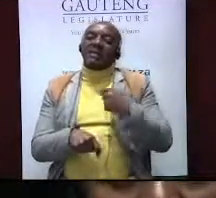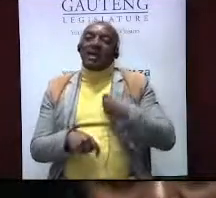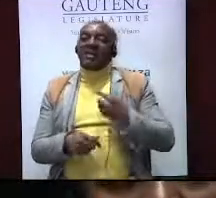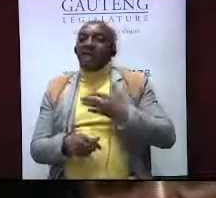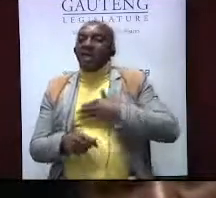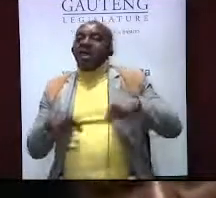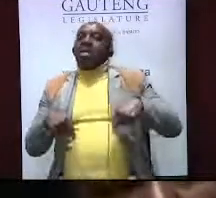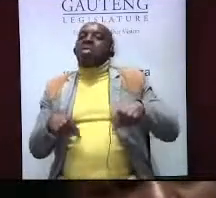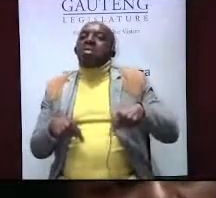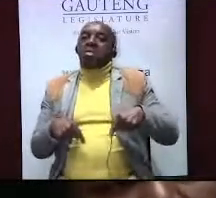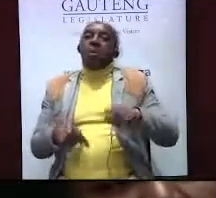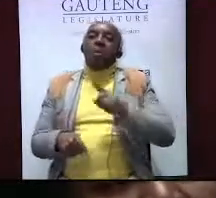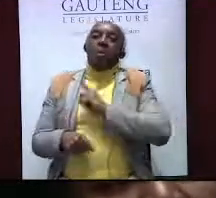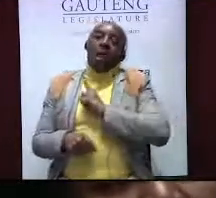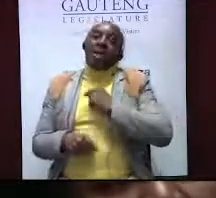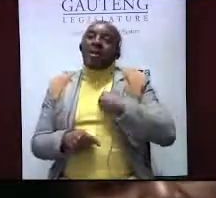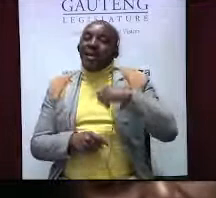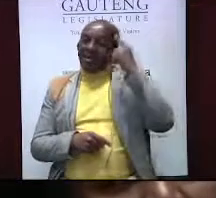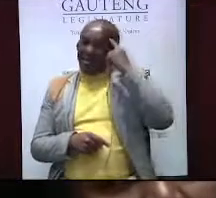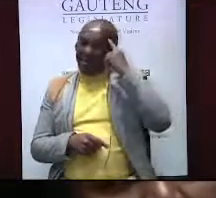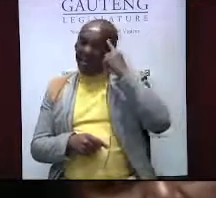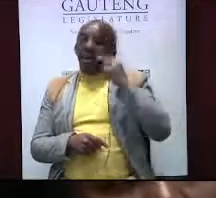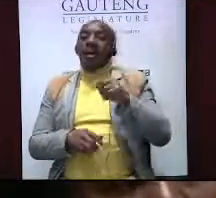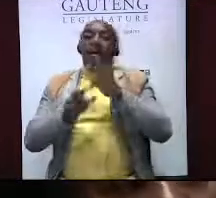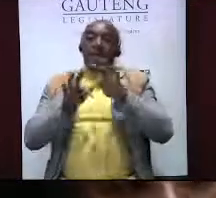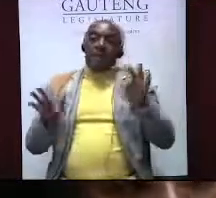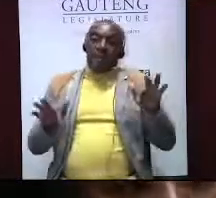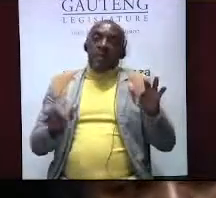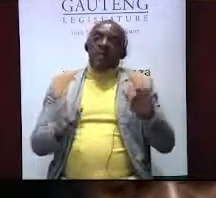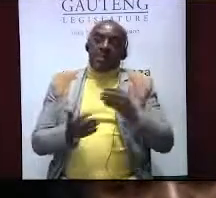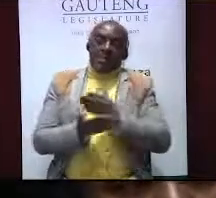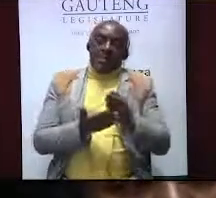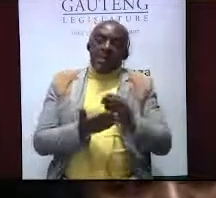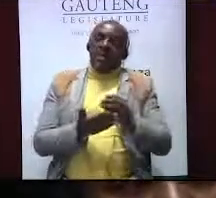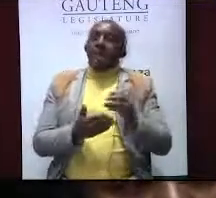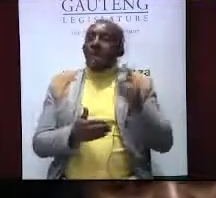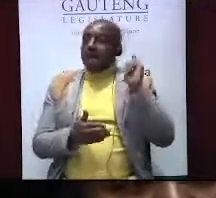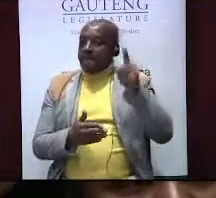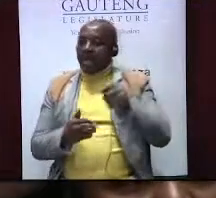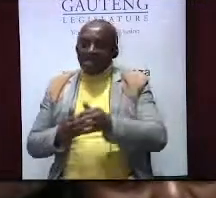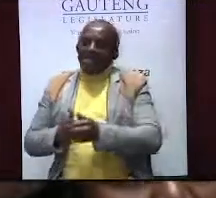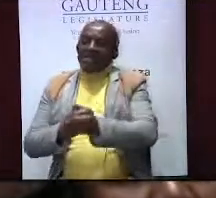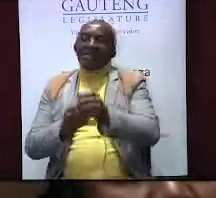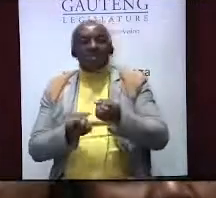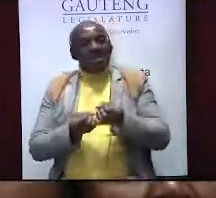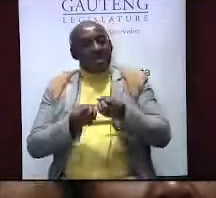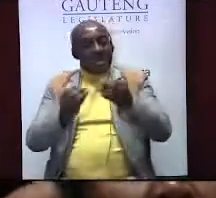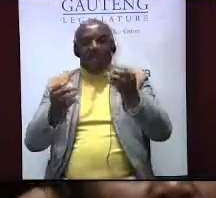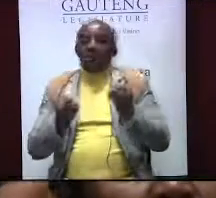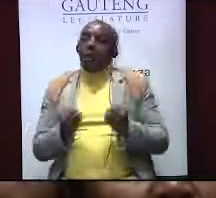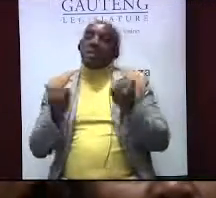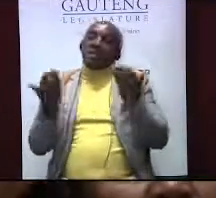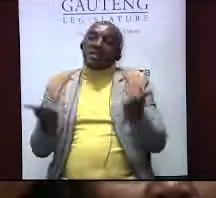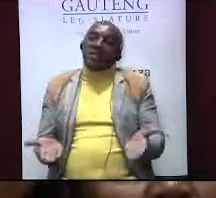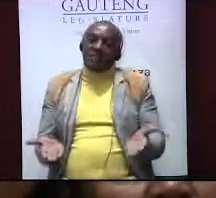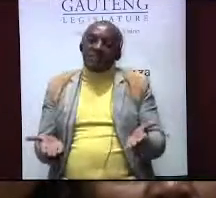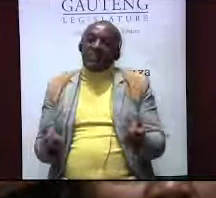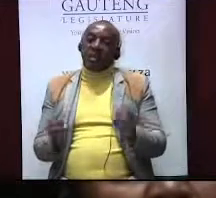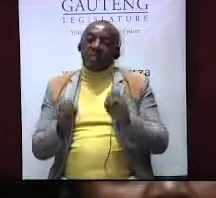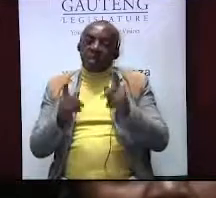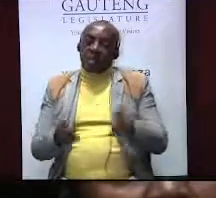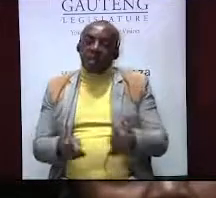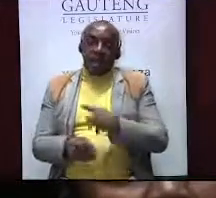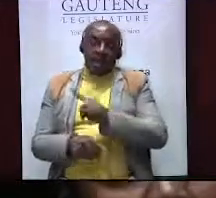ngamakhawadi. Ngesizathu sokuthi sicabanga ukuthi bakhona abanye abafanele ukuba phambili sibanikeza ichance. But manje